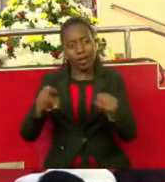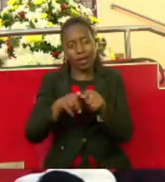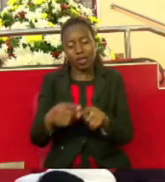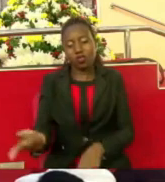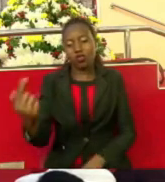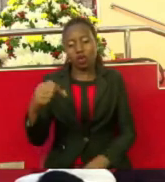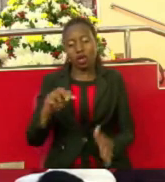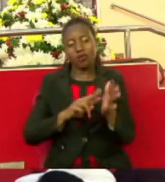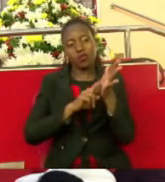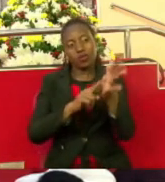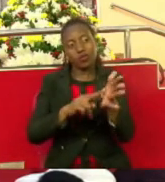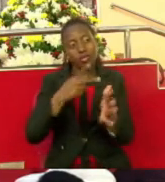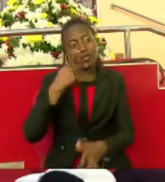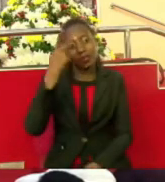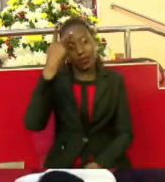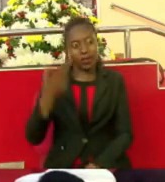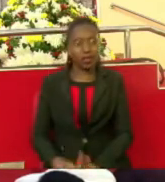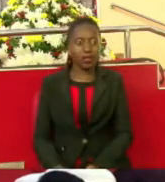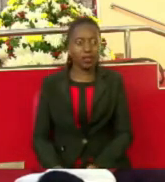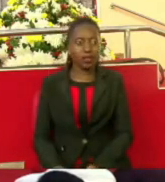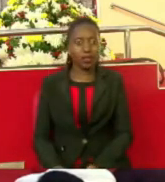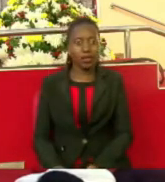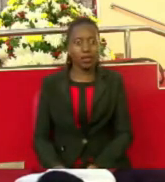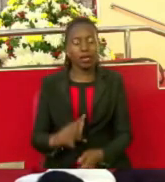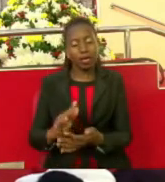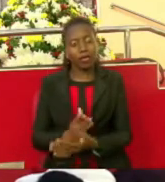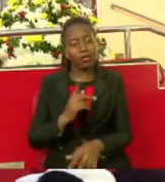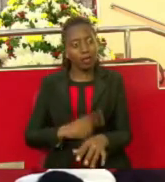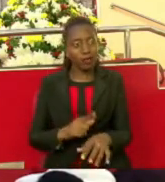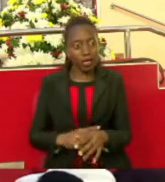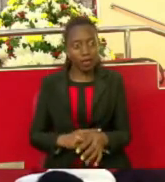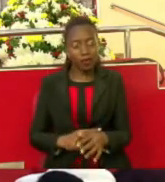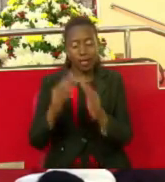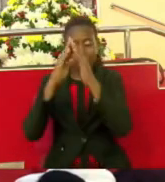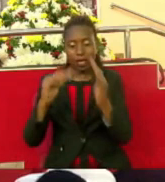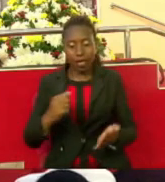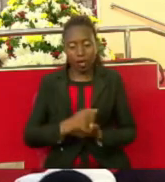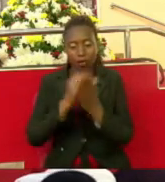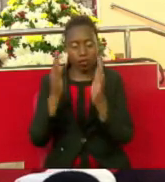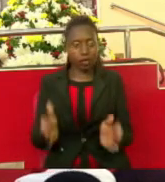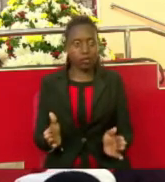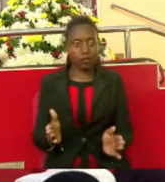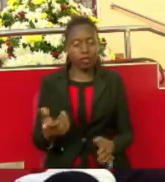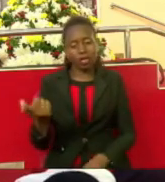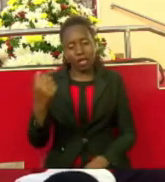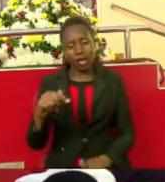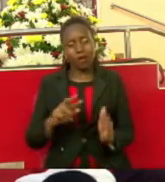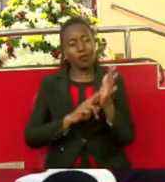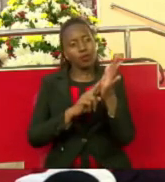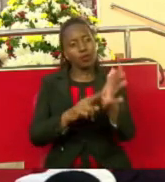you. Some other times, the house helps have come to represent you in